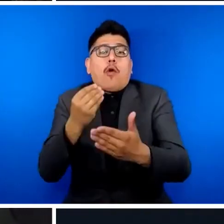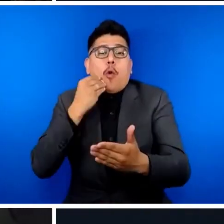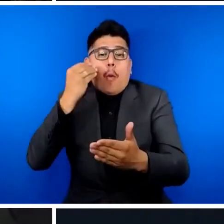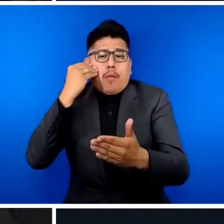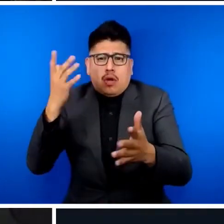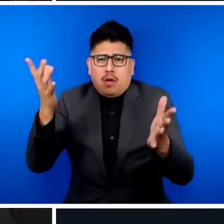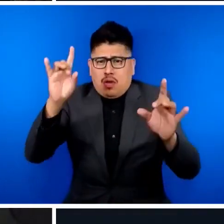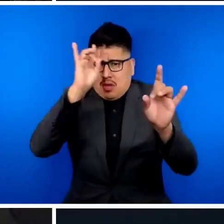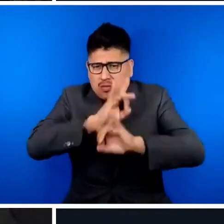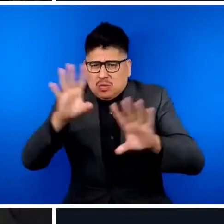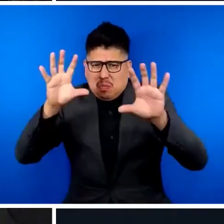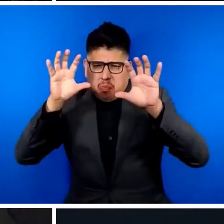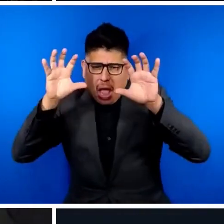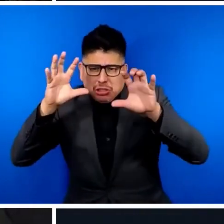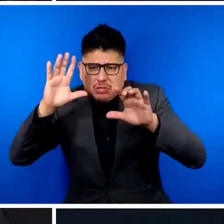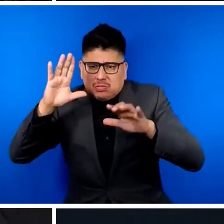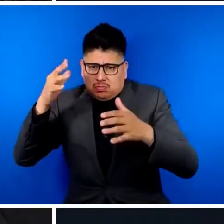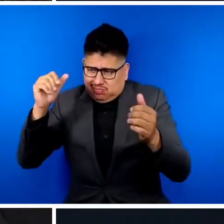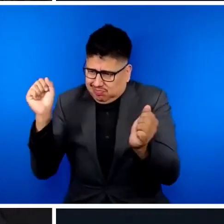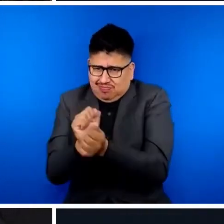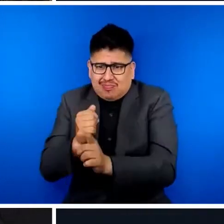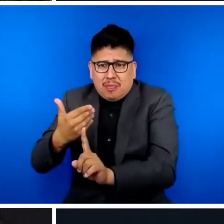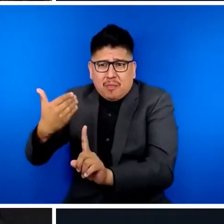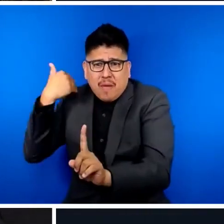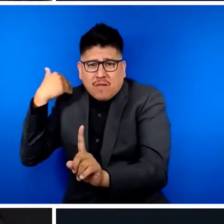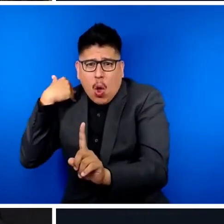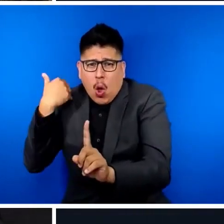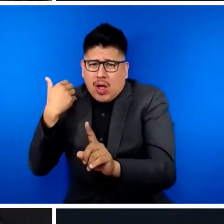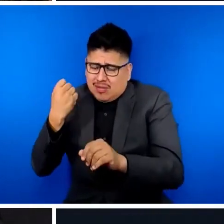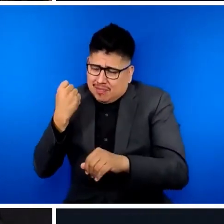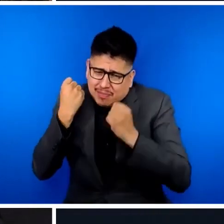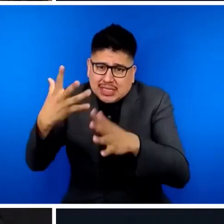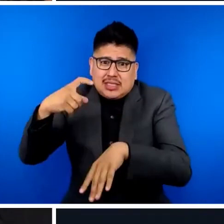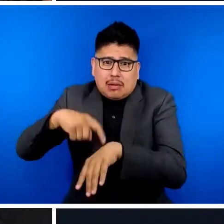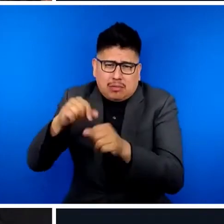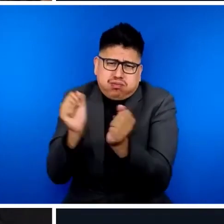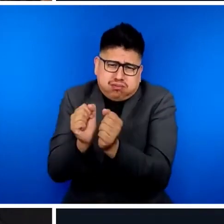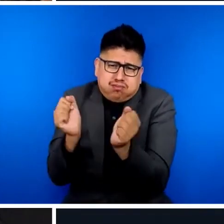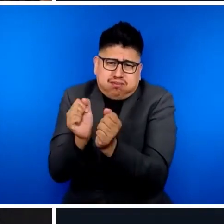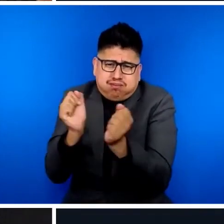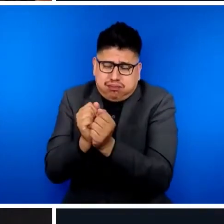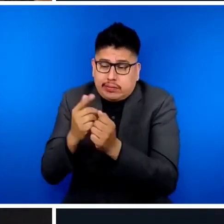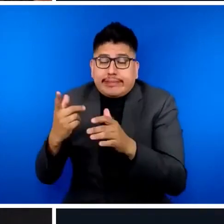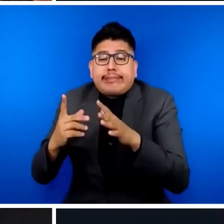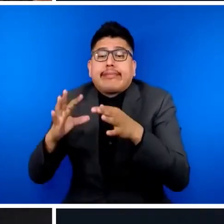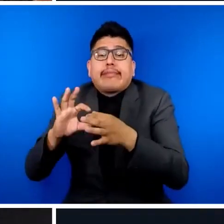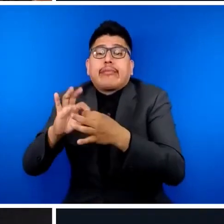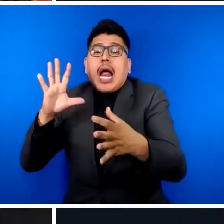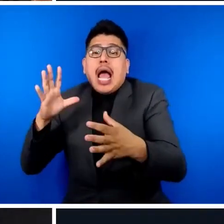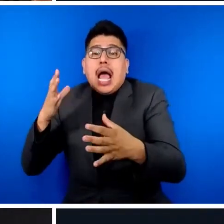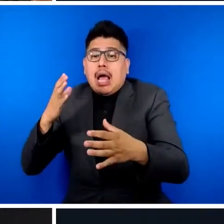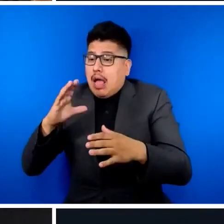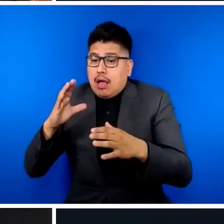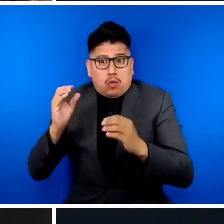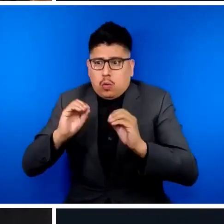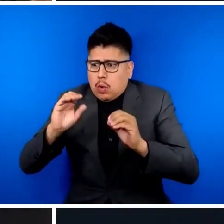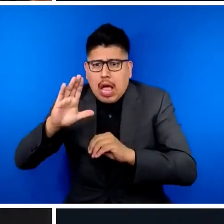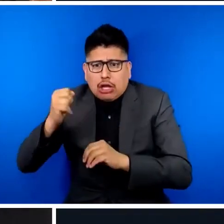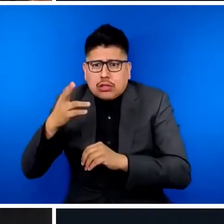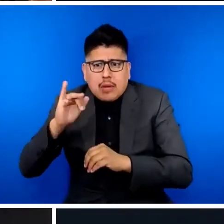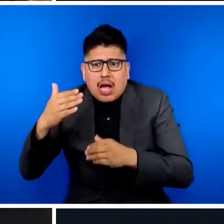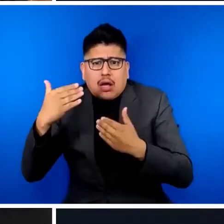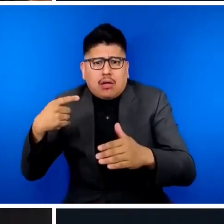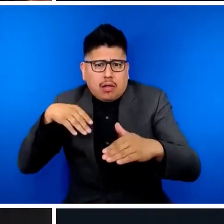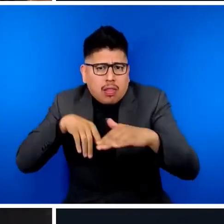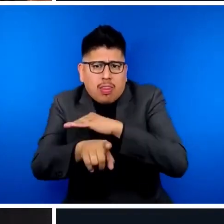arrested over a dozen times and was released through no cash bail, stood up and viciously slashed a knife through her